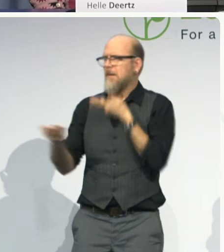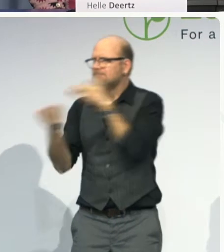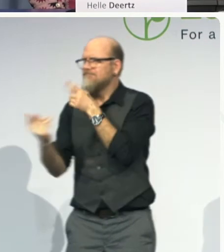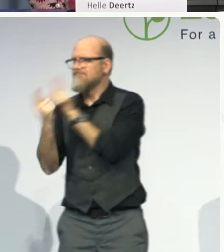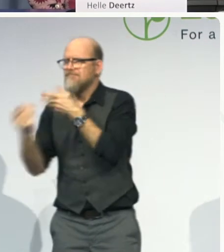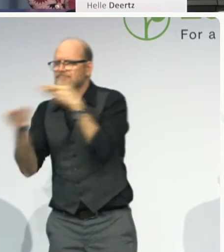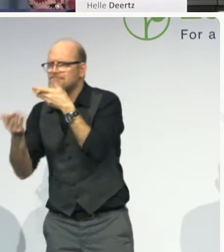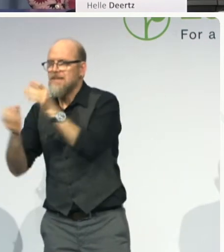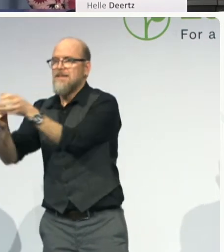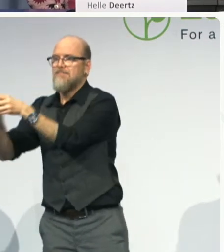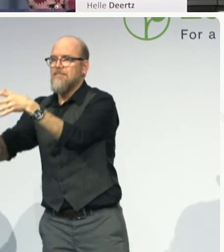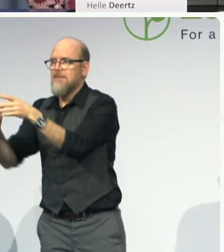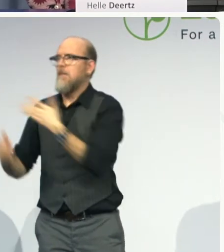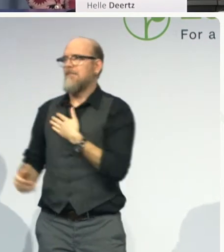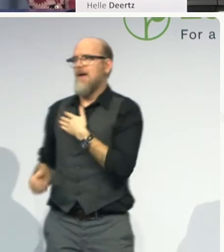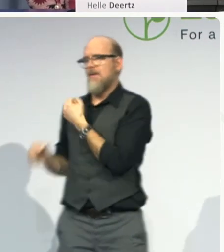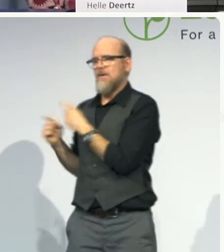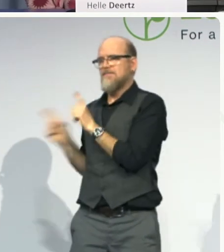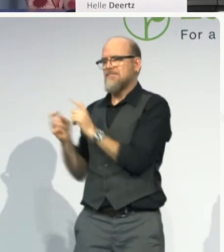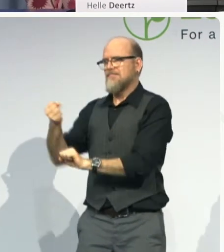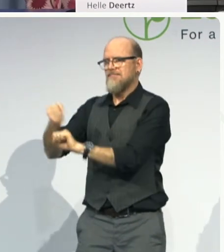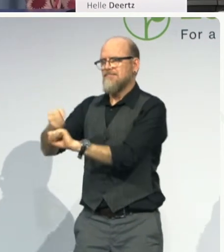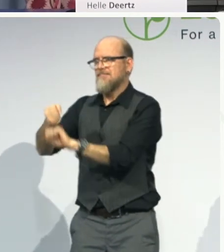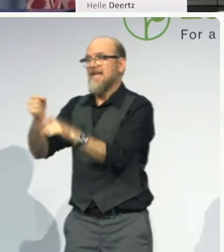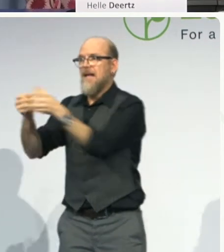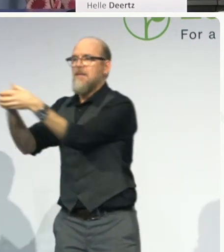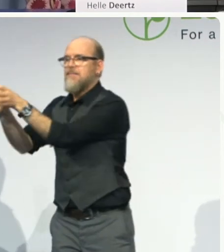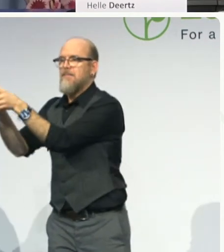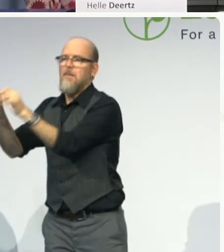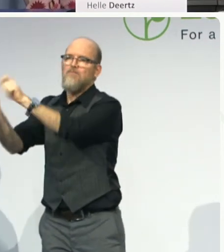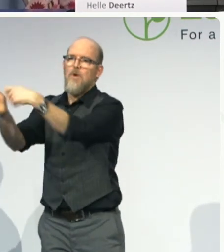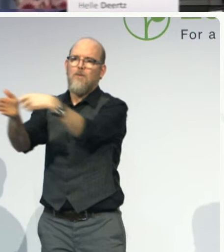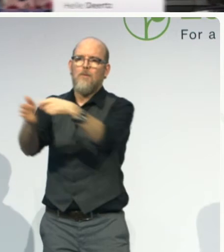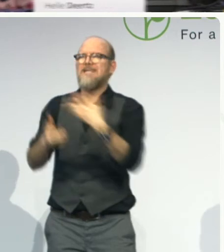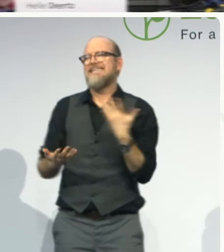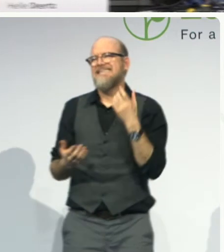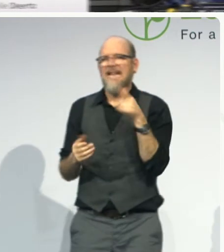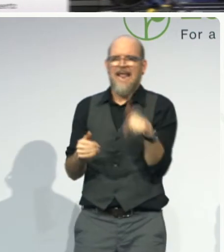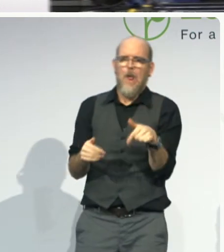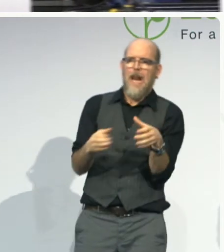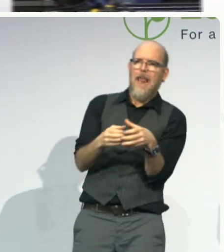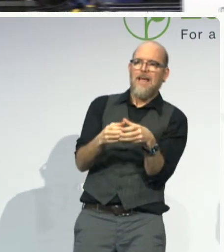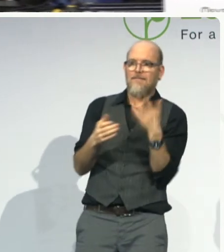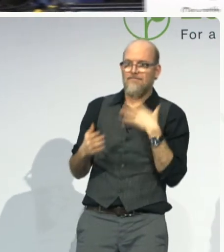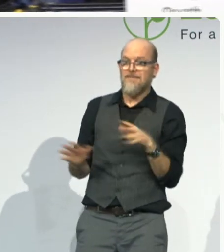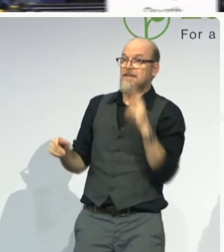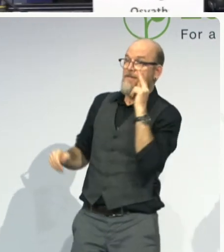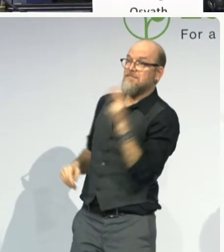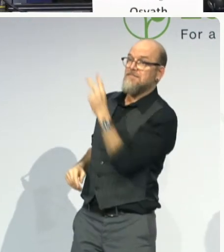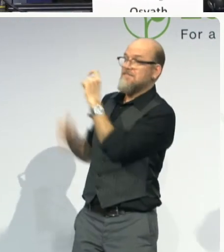support our colleagues in different sectors in the inclusion. The background picture shows Ranim. She